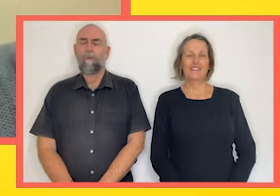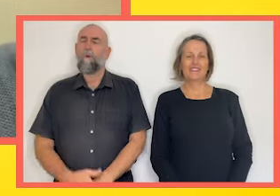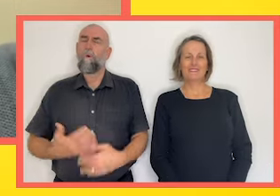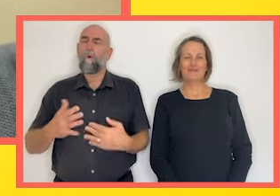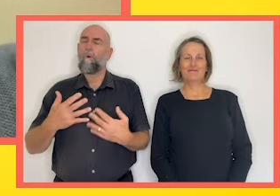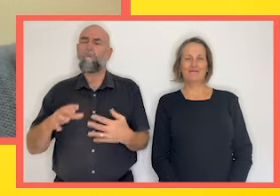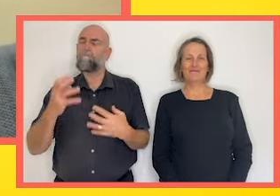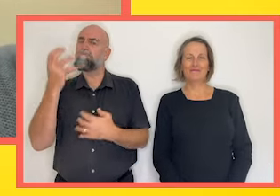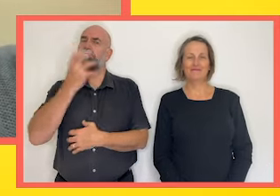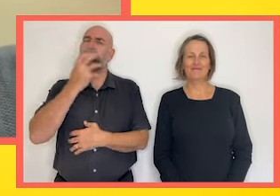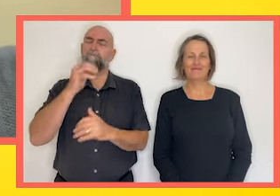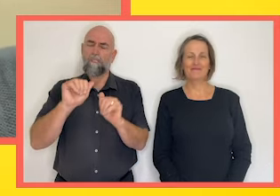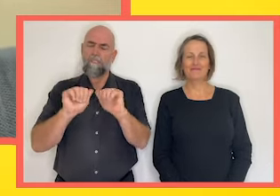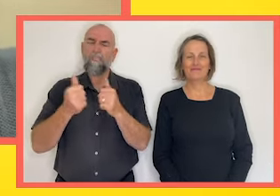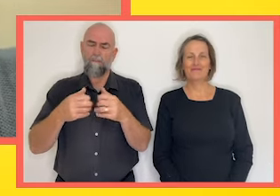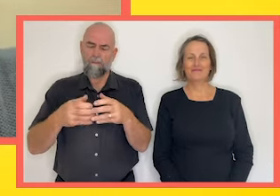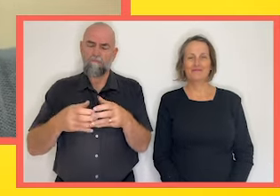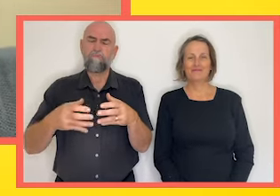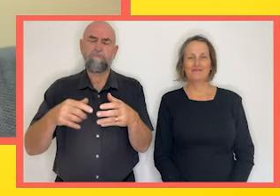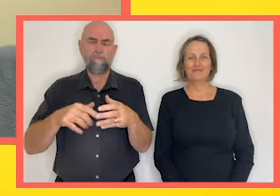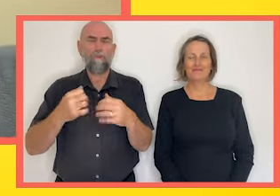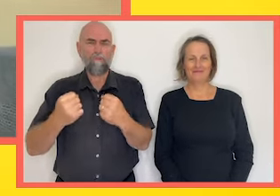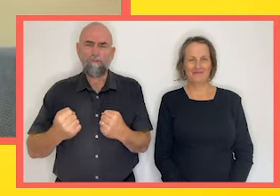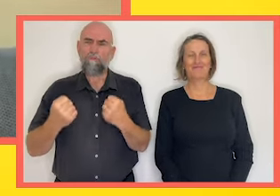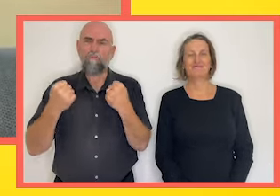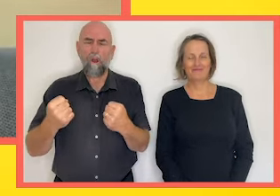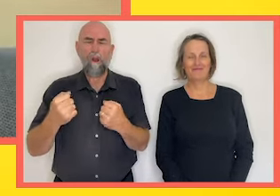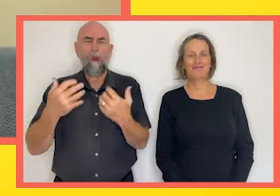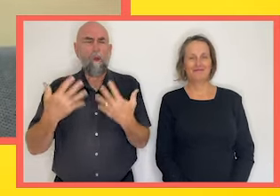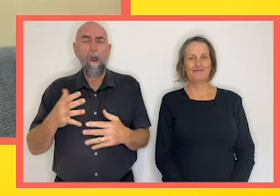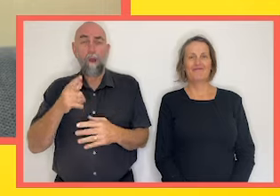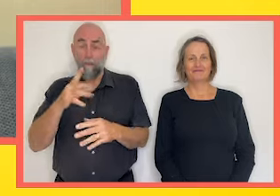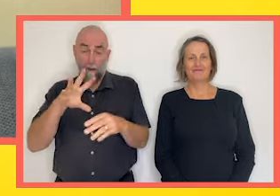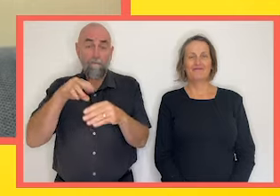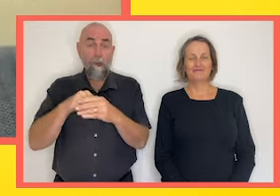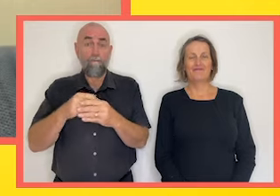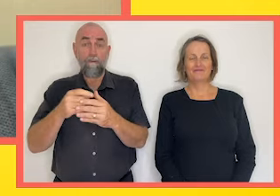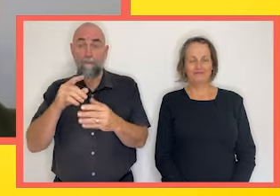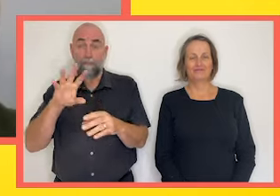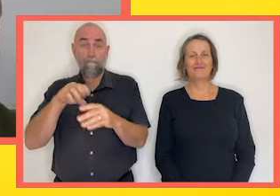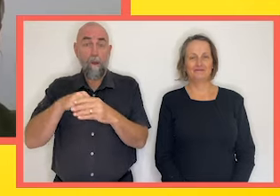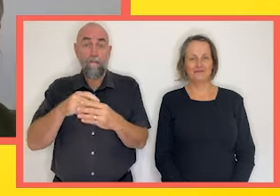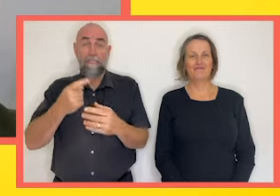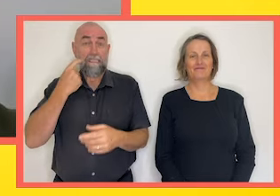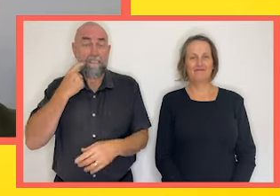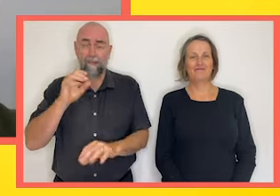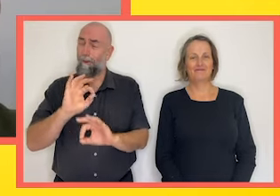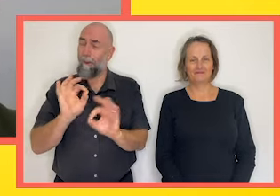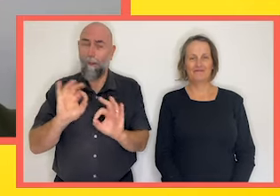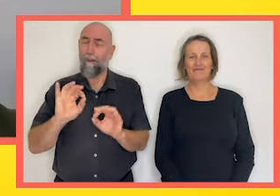team. It's always seems to just go from strength to strength. It's so hard to make that team because of the results that they are